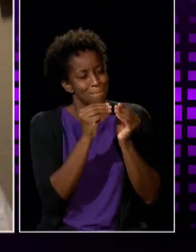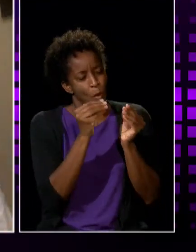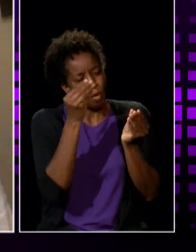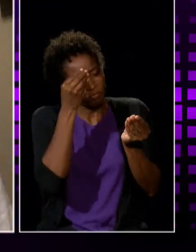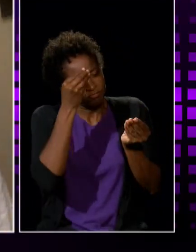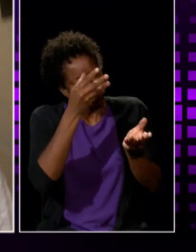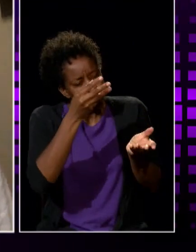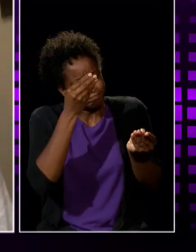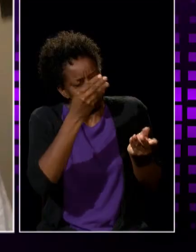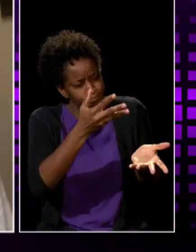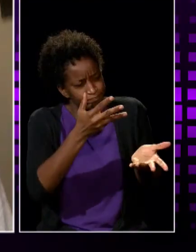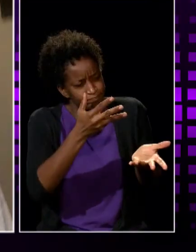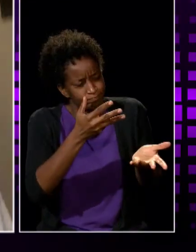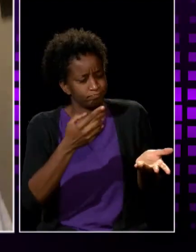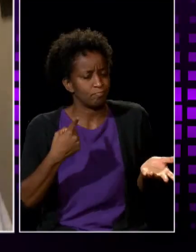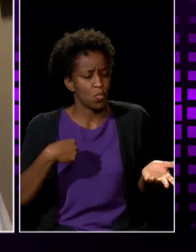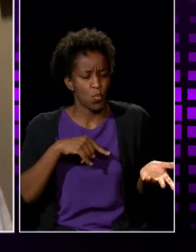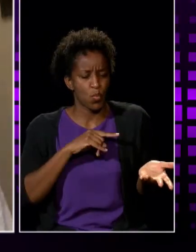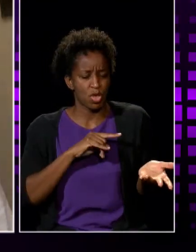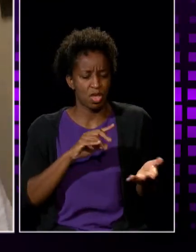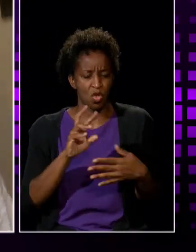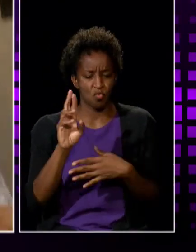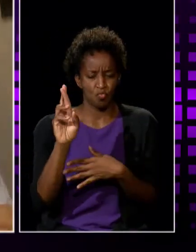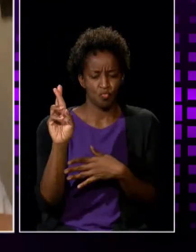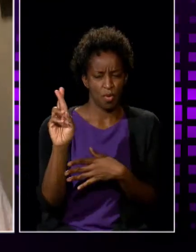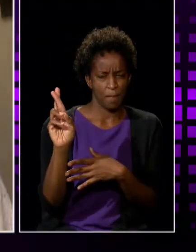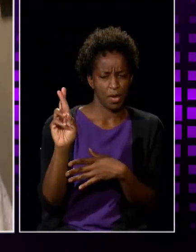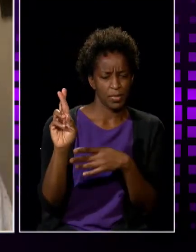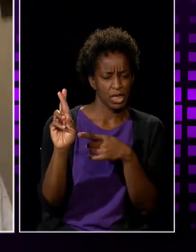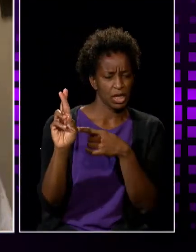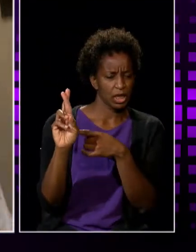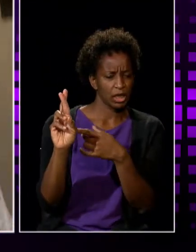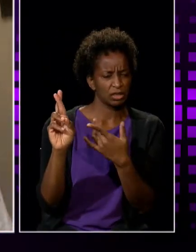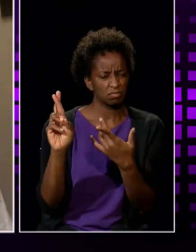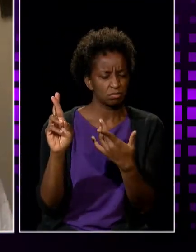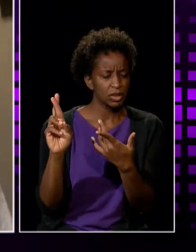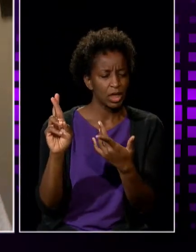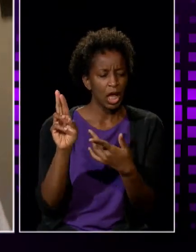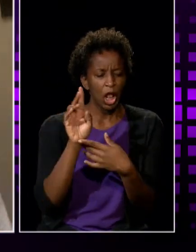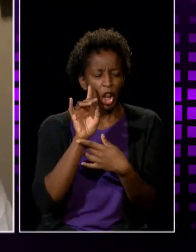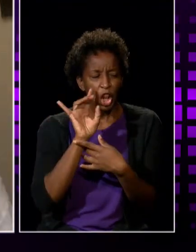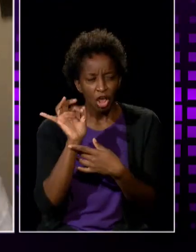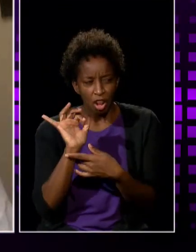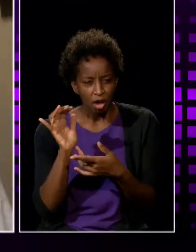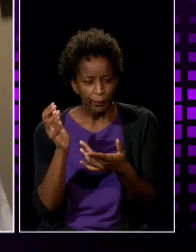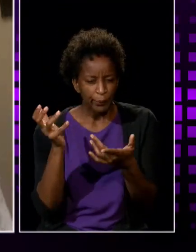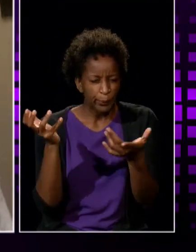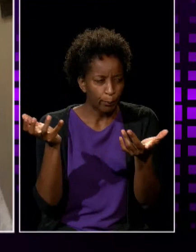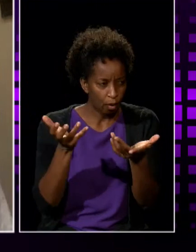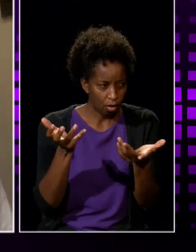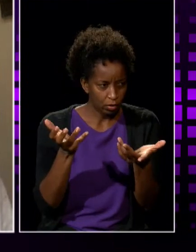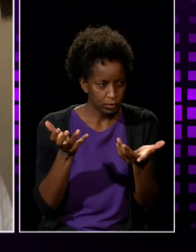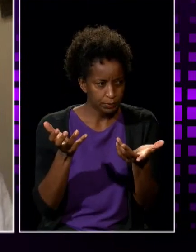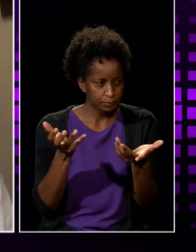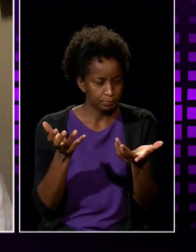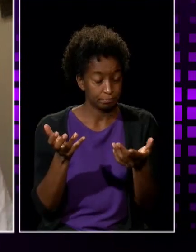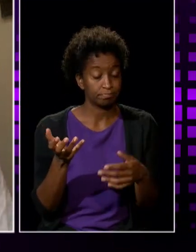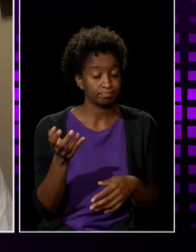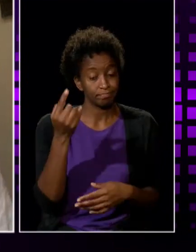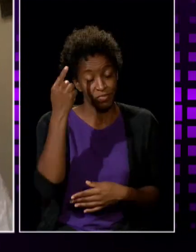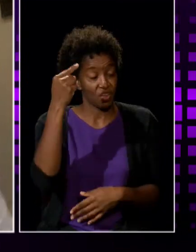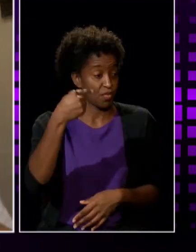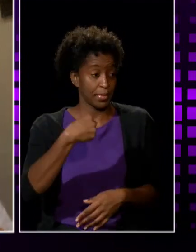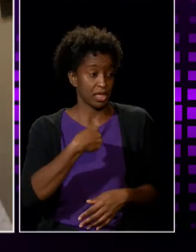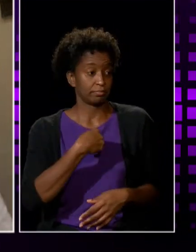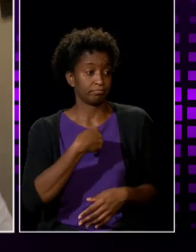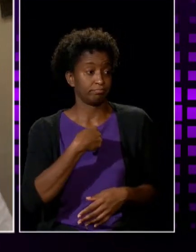type of republic we really became. But for me, there's no consultation or explanation